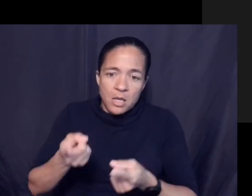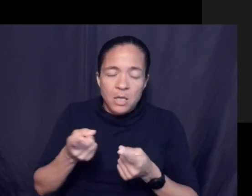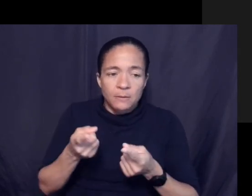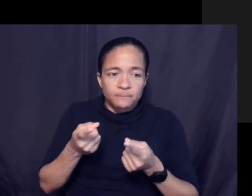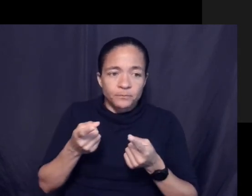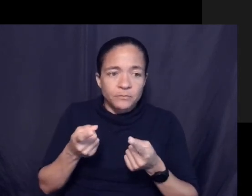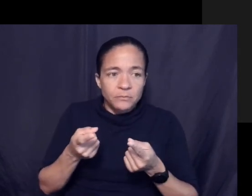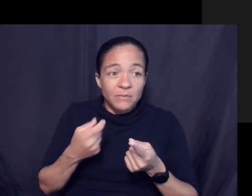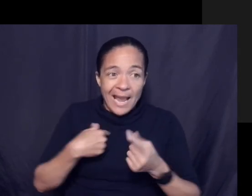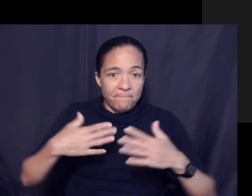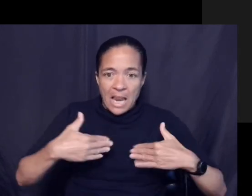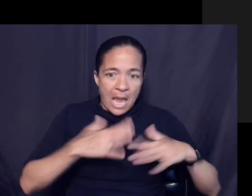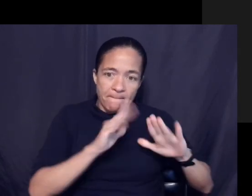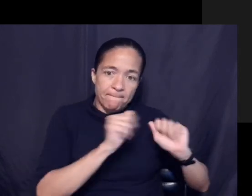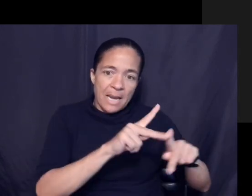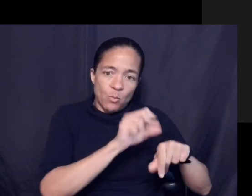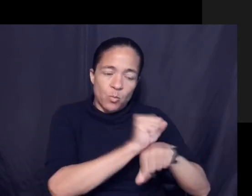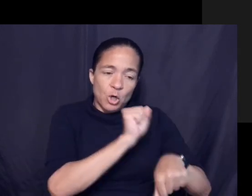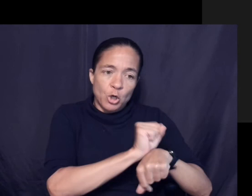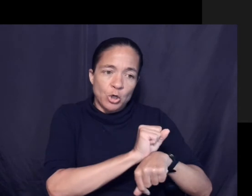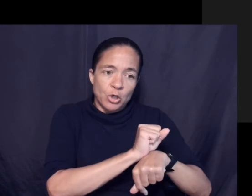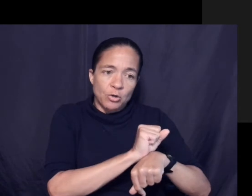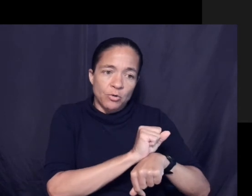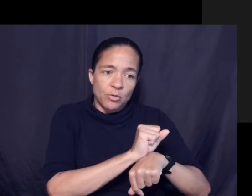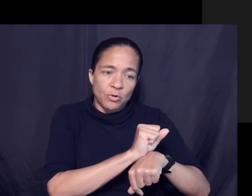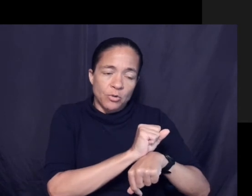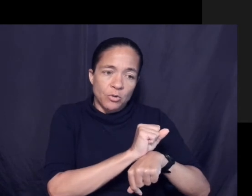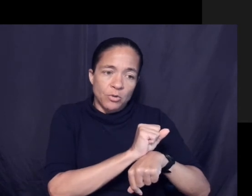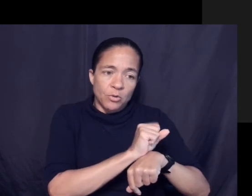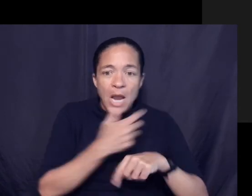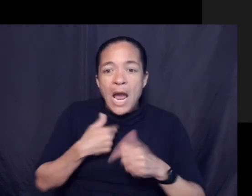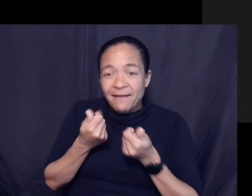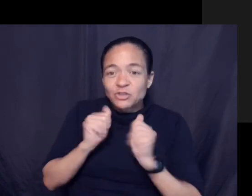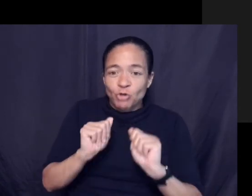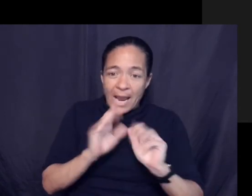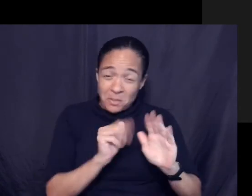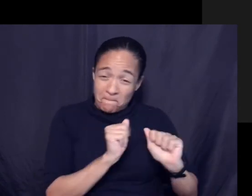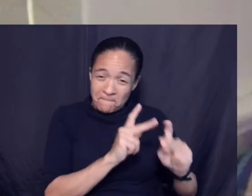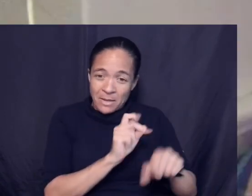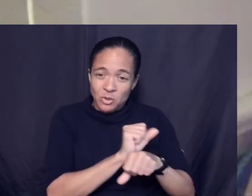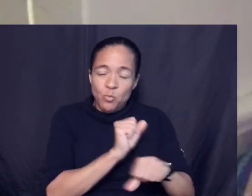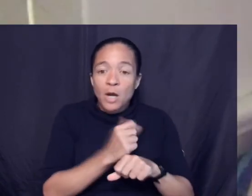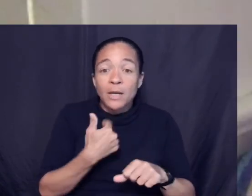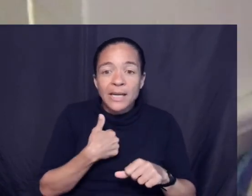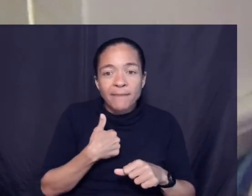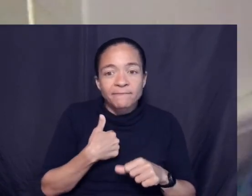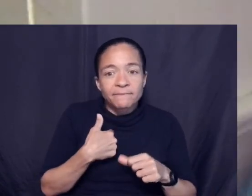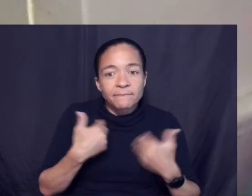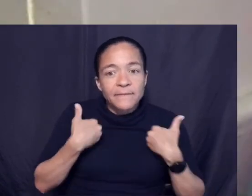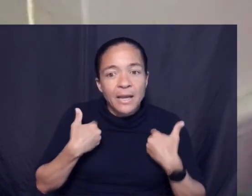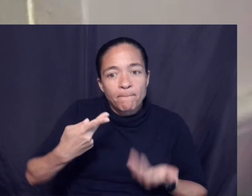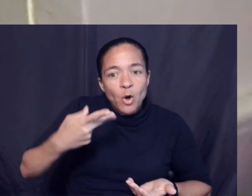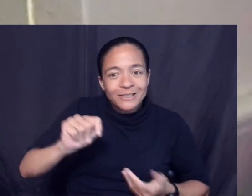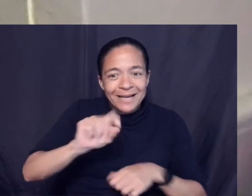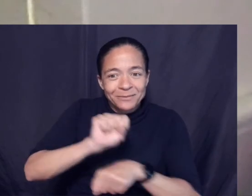is that I still am not back in the workforce because I've tried to rejoin and I've had part-time jobs,